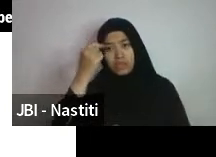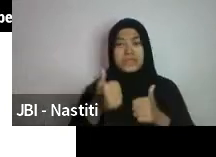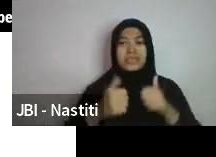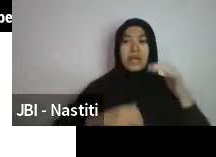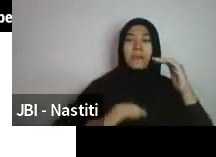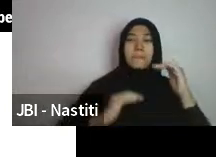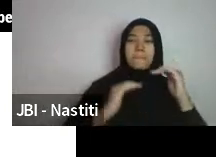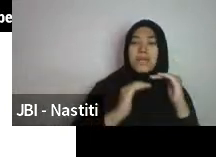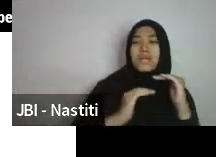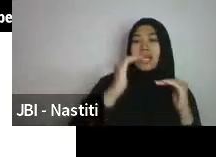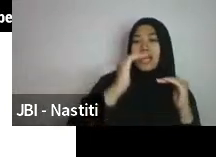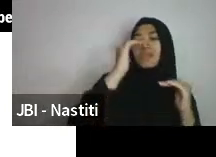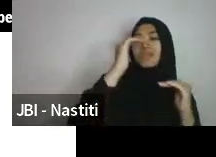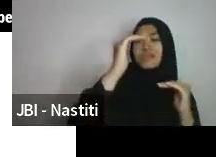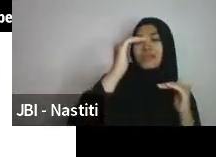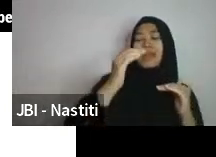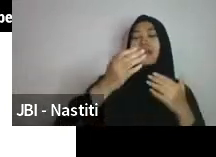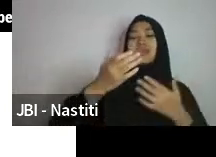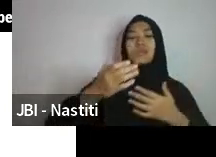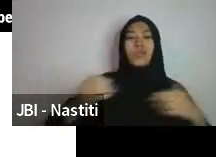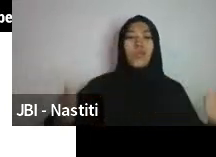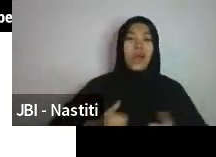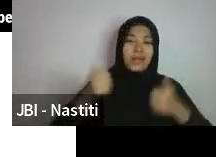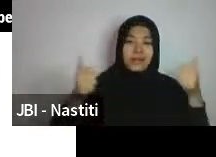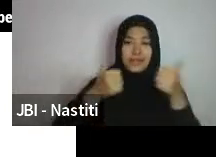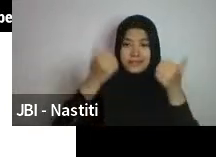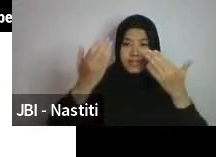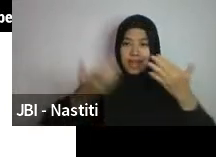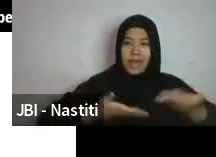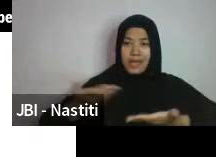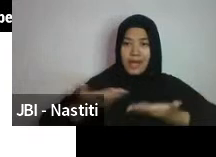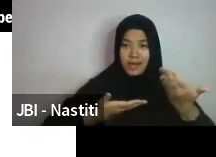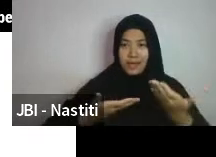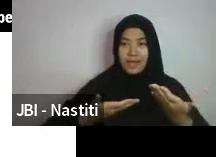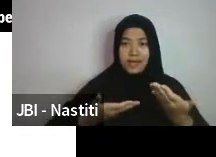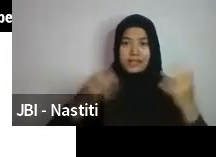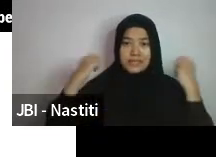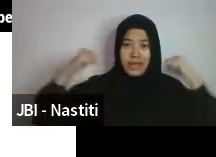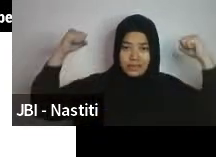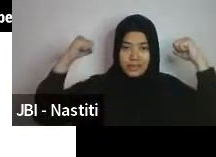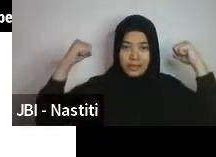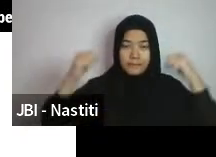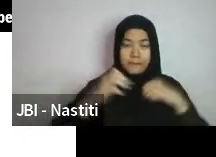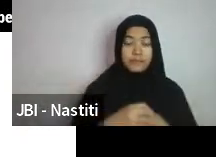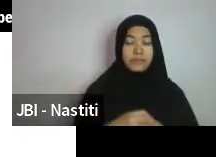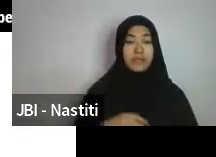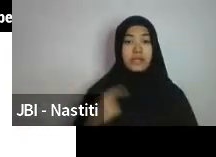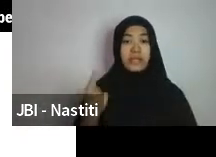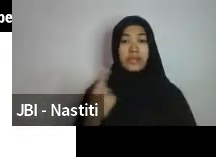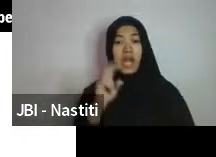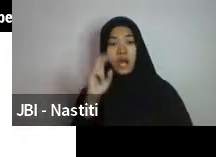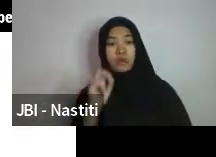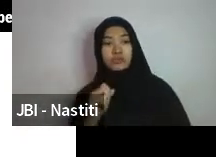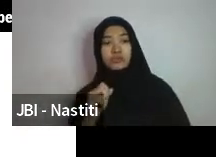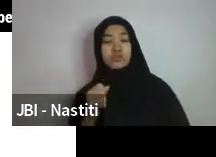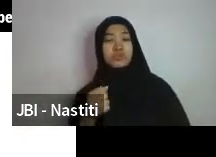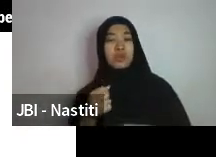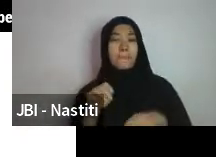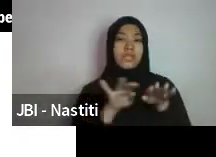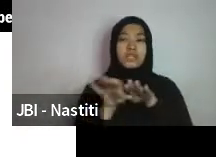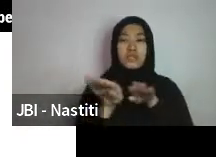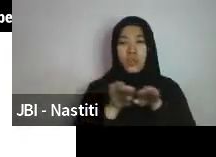adjustments to standard models of care in mainstream mental health services. Now, the